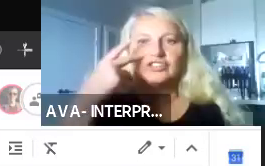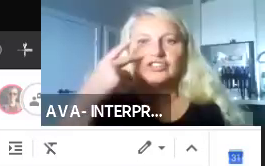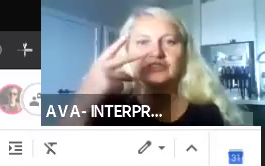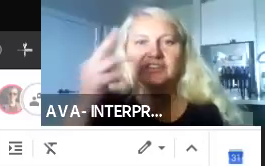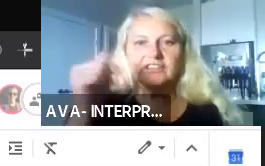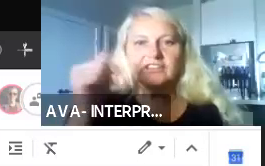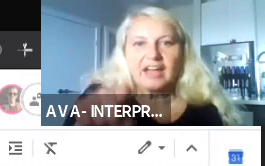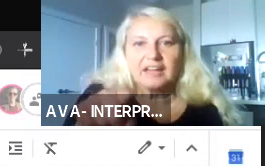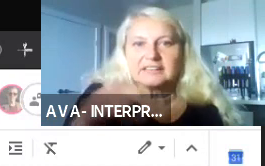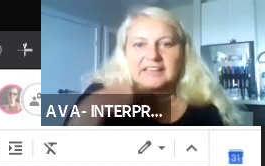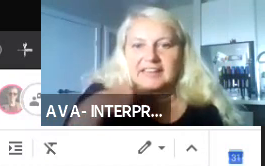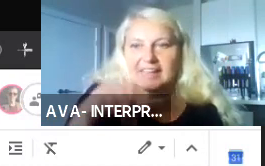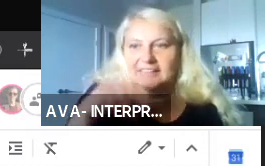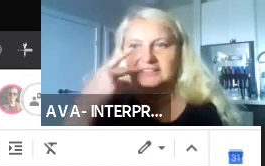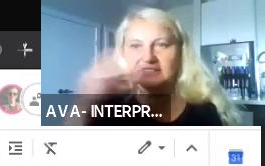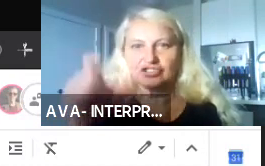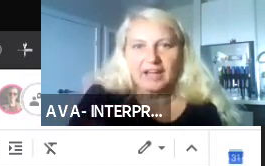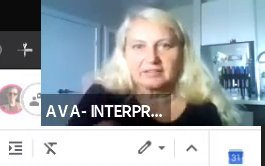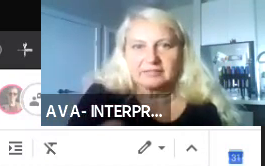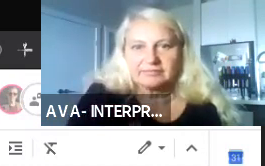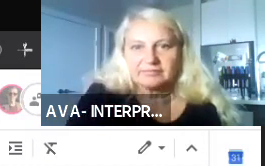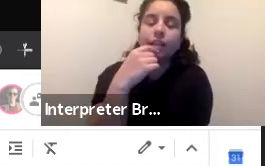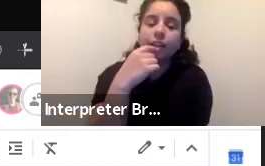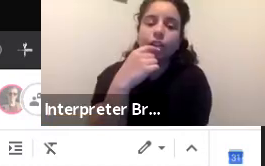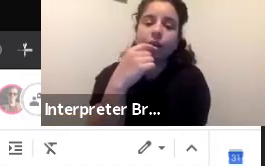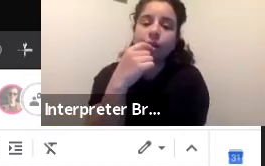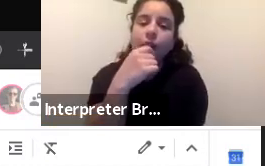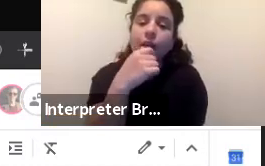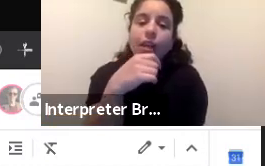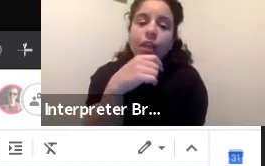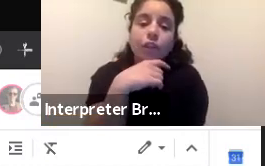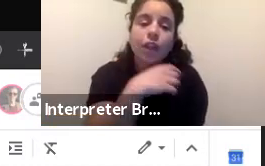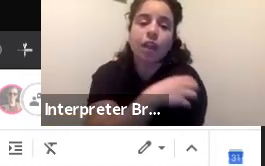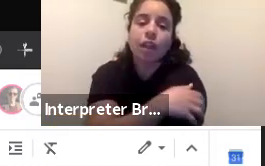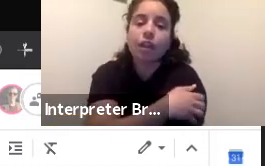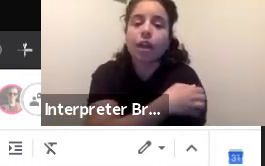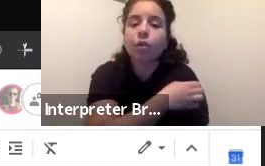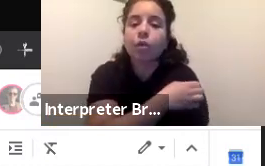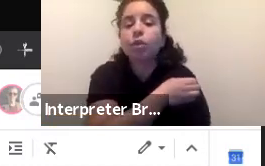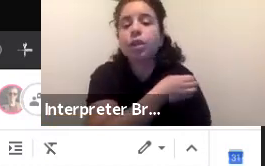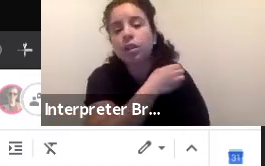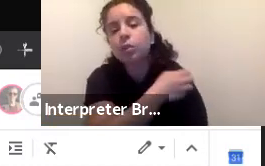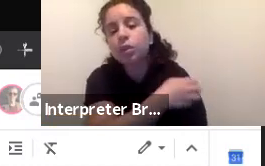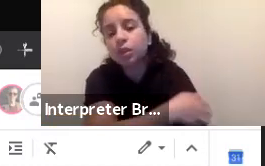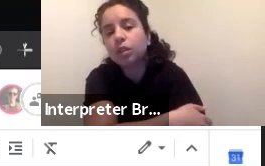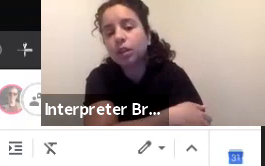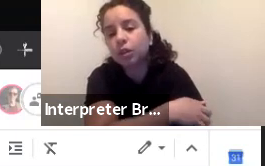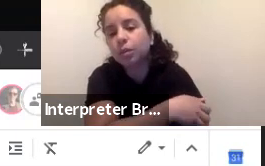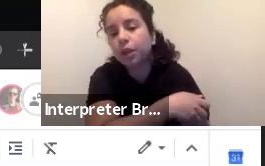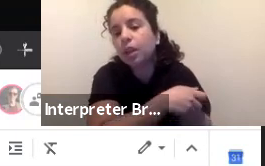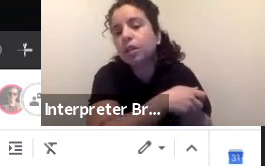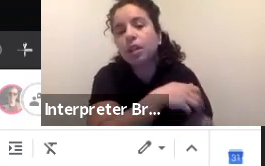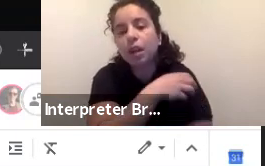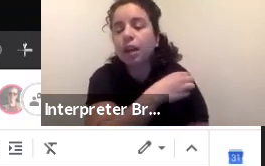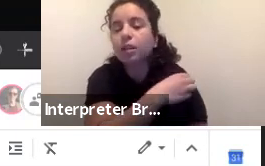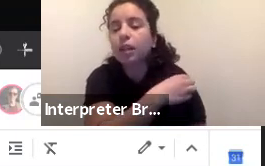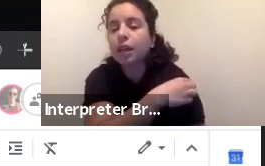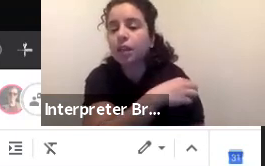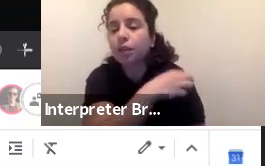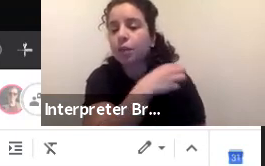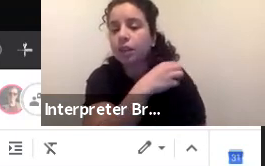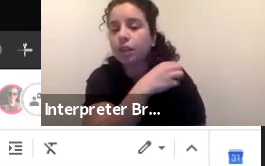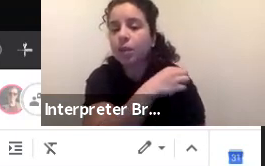Brooke, can you see the chat? Because I can't see the chat. Yeah, I can see the chat, Mia. Thanks for checking in. Yeah, initially we did start interpreting it.